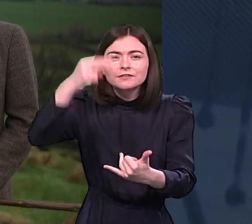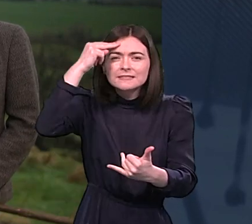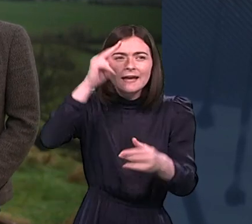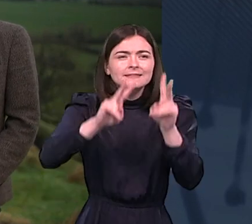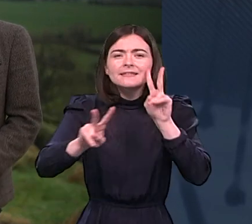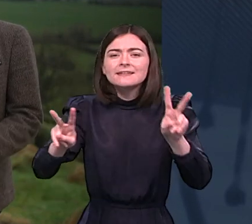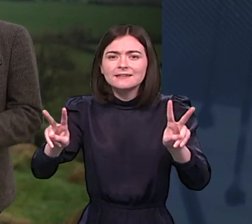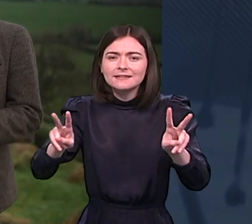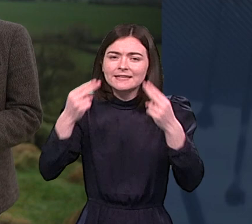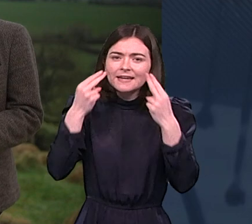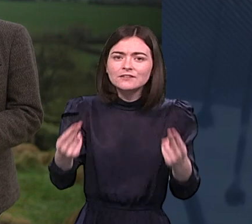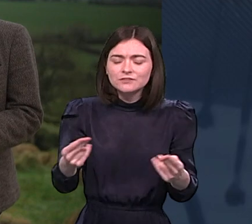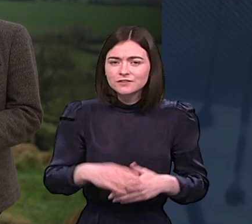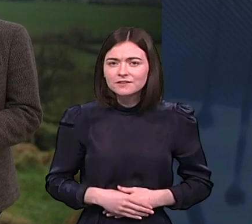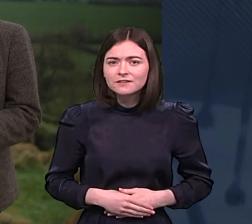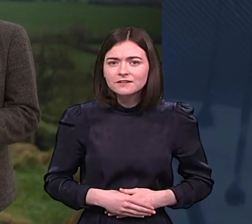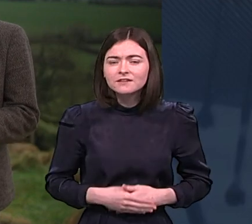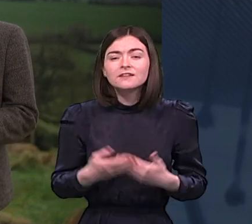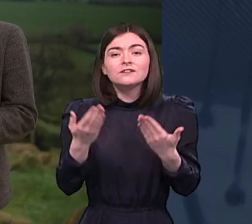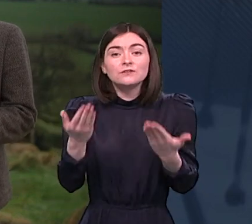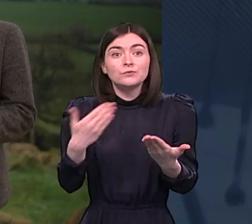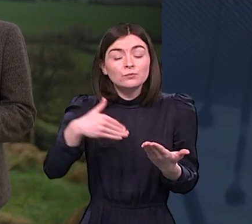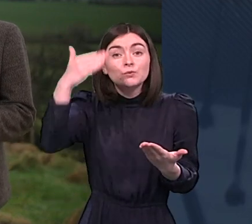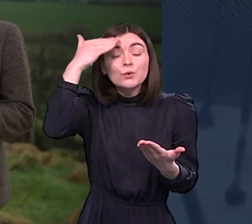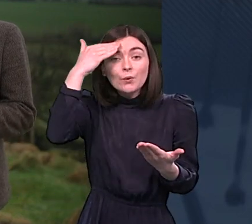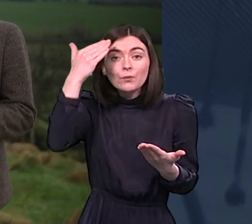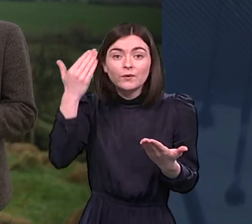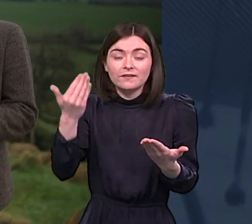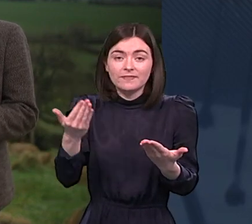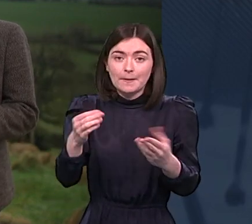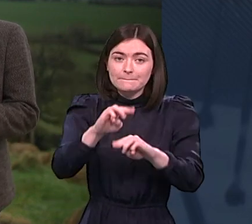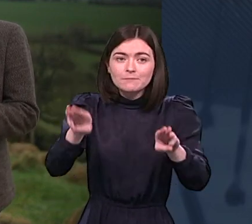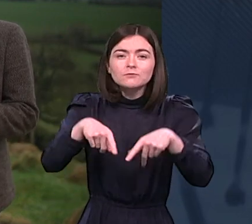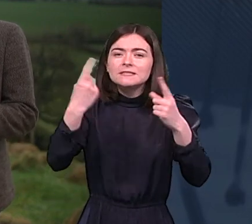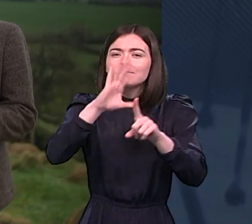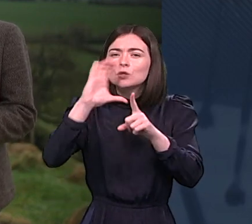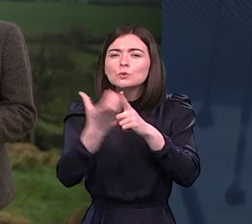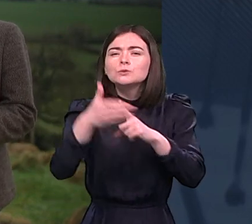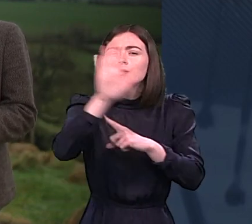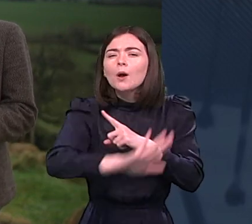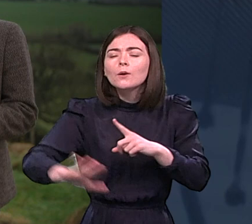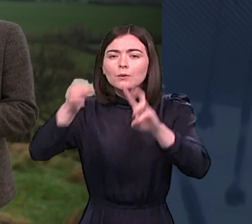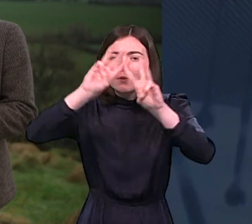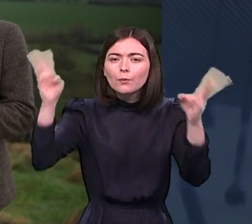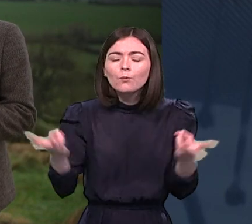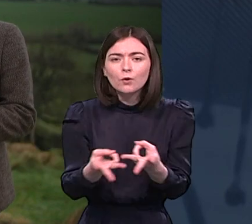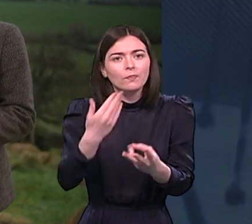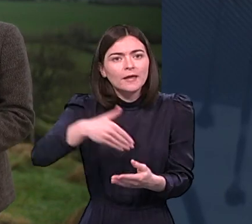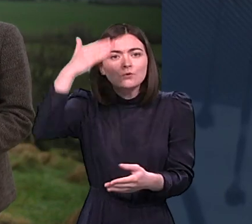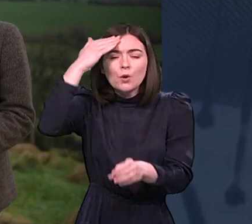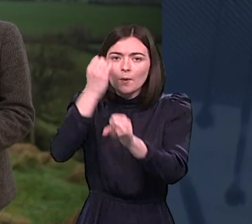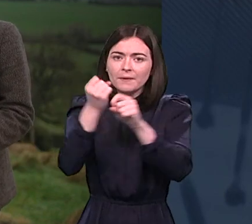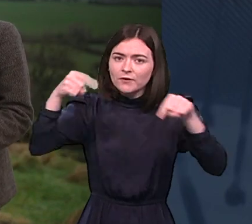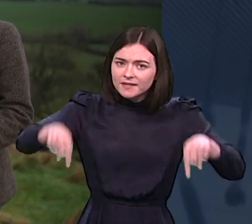them. So knowing that people from the different cultures throughout the whole world know of